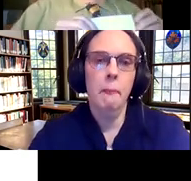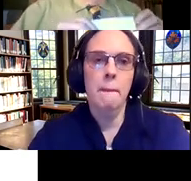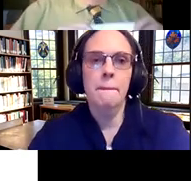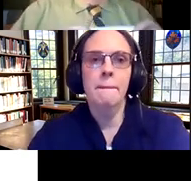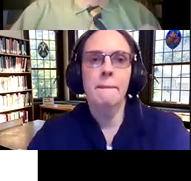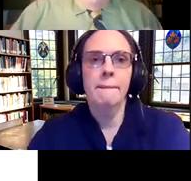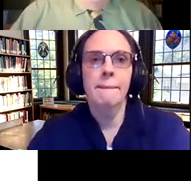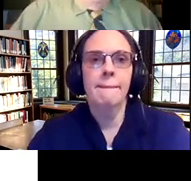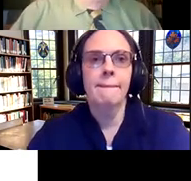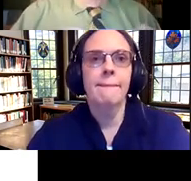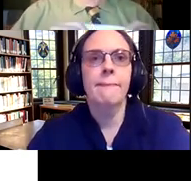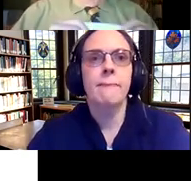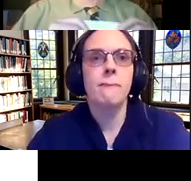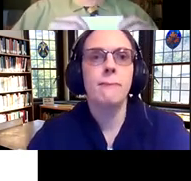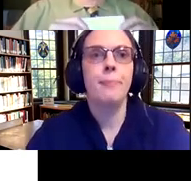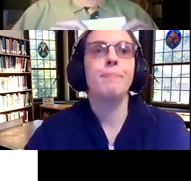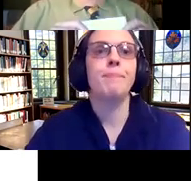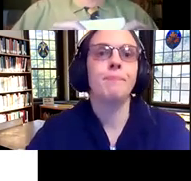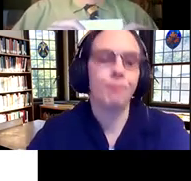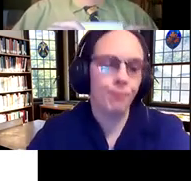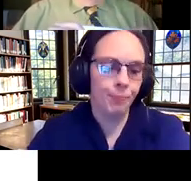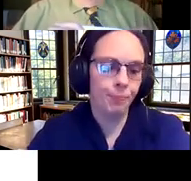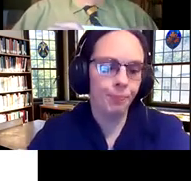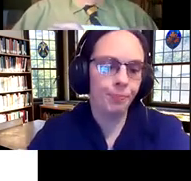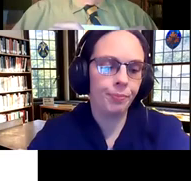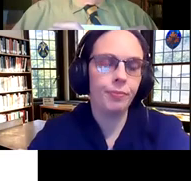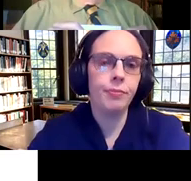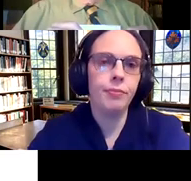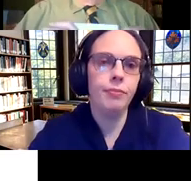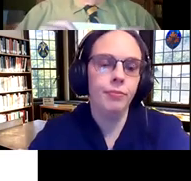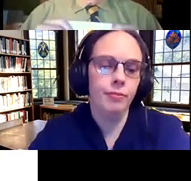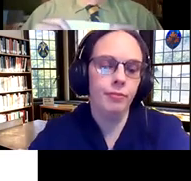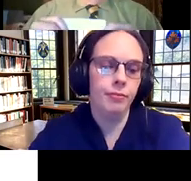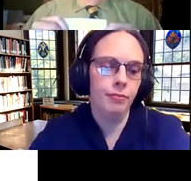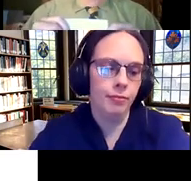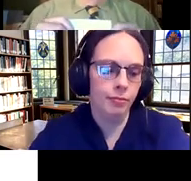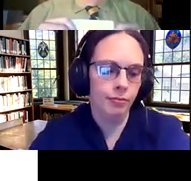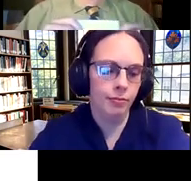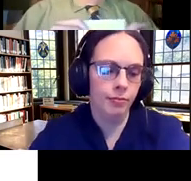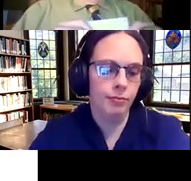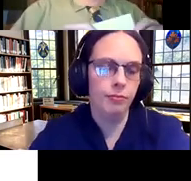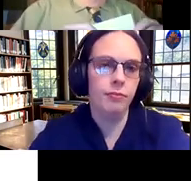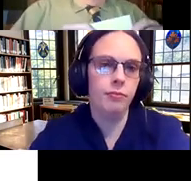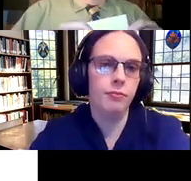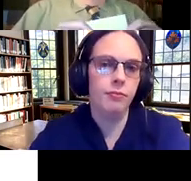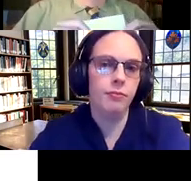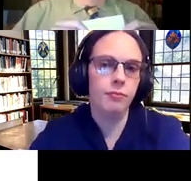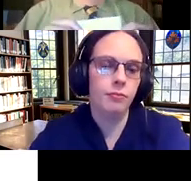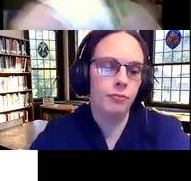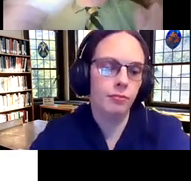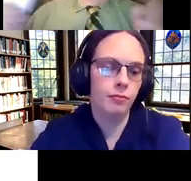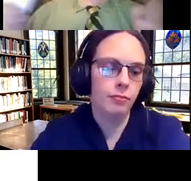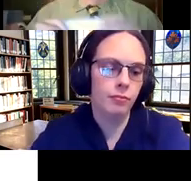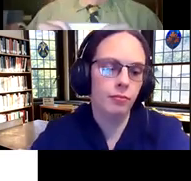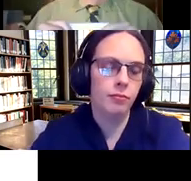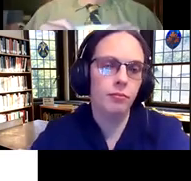is Chancellor Sam Gould. Rockefeller loved Gould. He used to say he just loved being around him. And Gould, in an